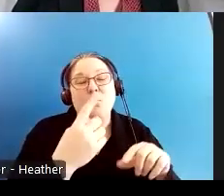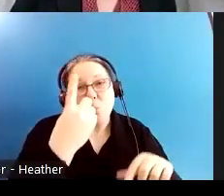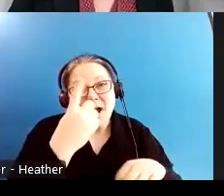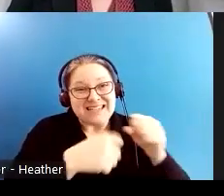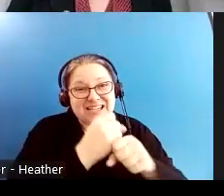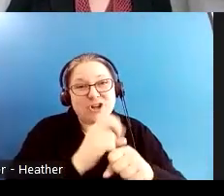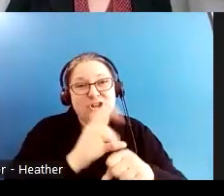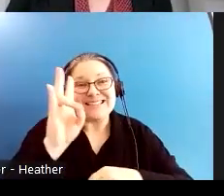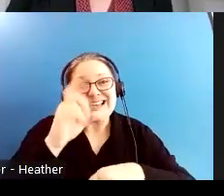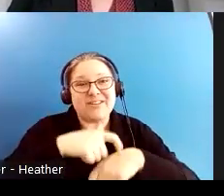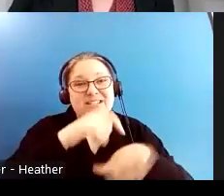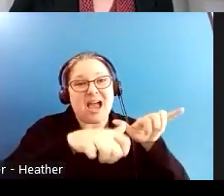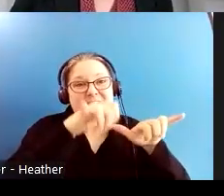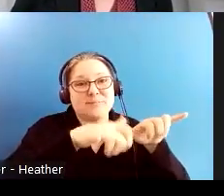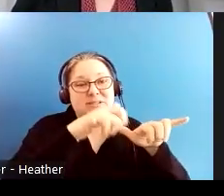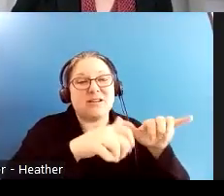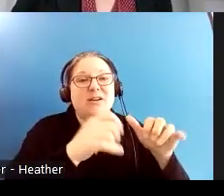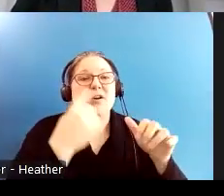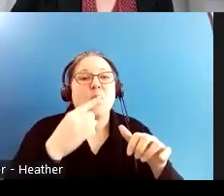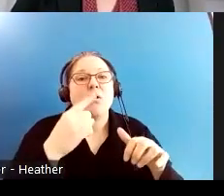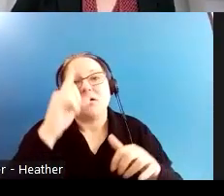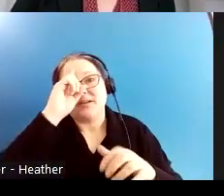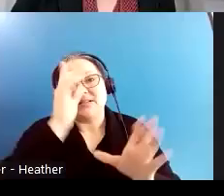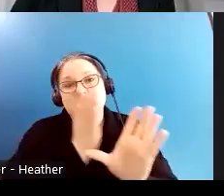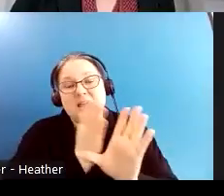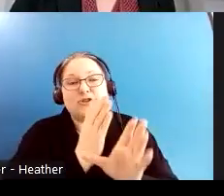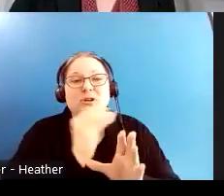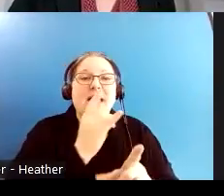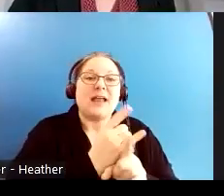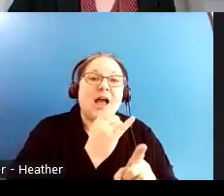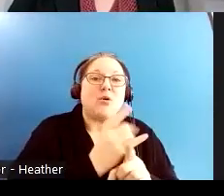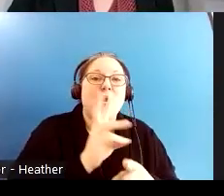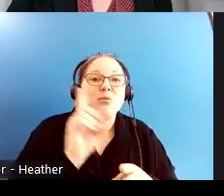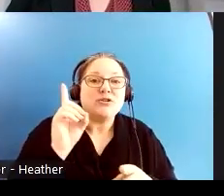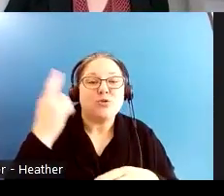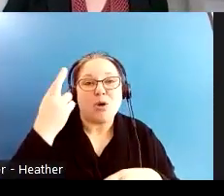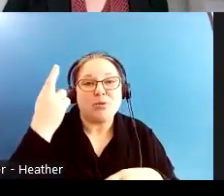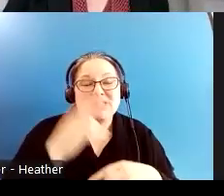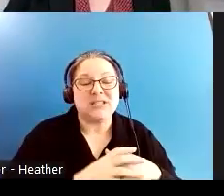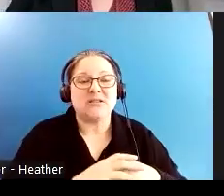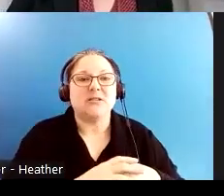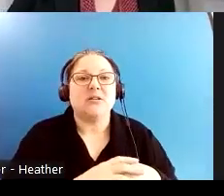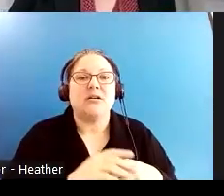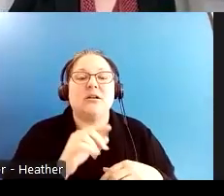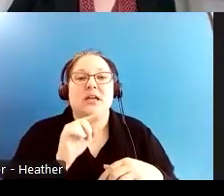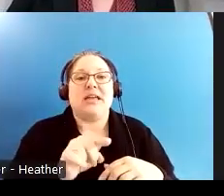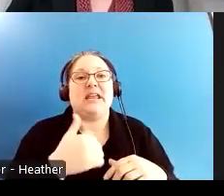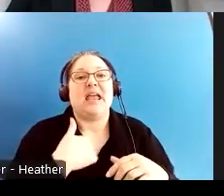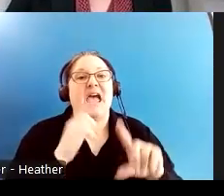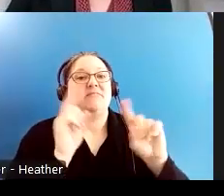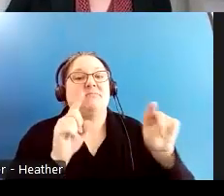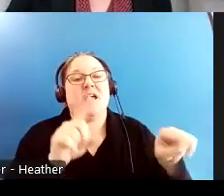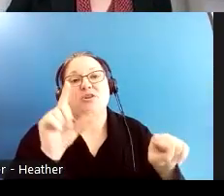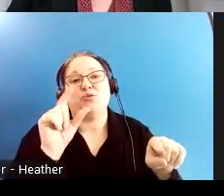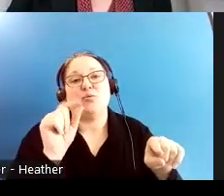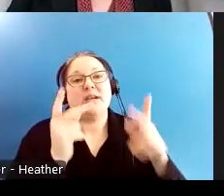of psychiatric and alcohol-related reasons, alcohol withdrawal. And he had over 20 visits into the